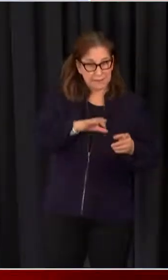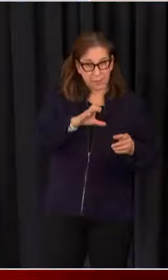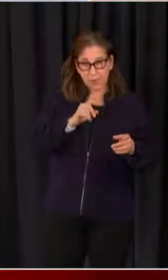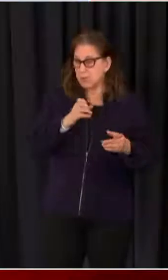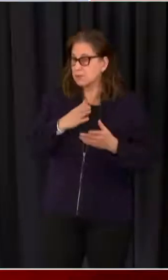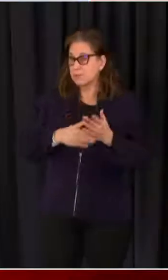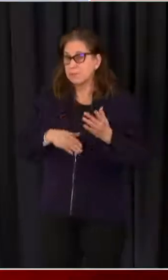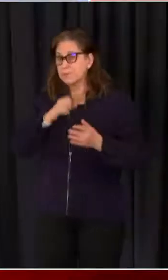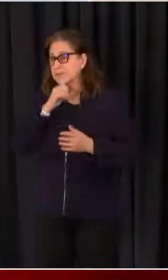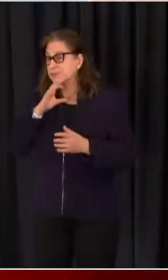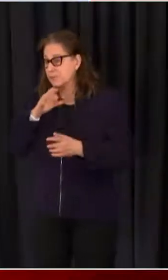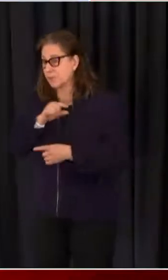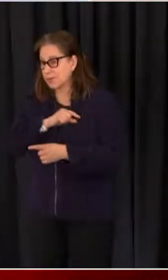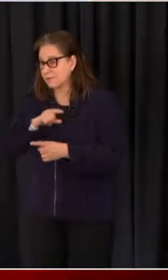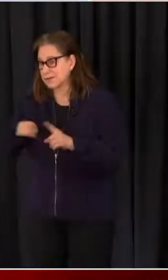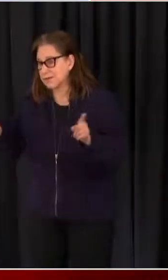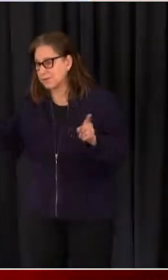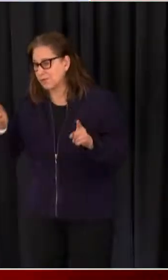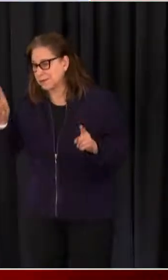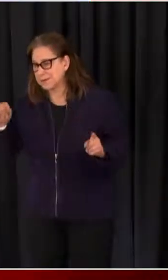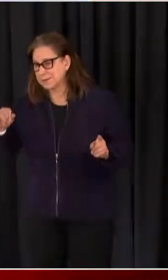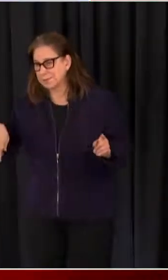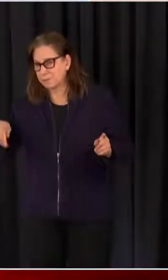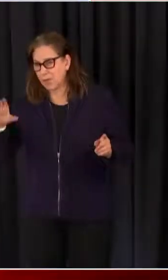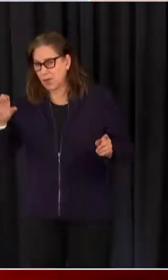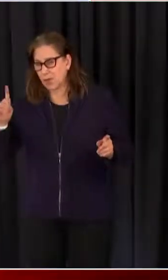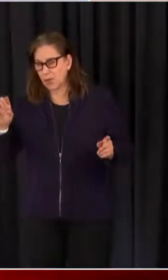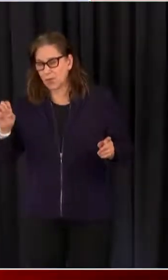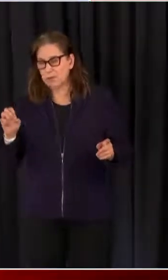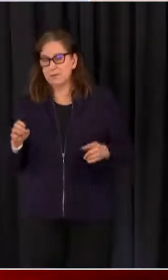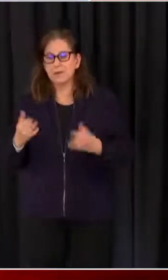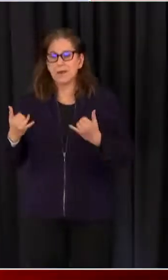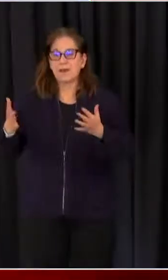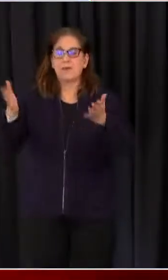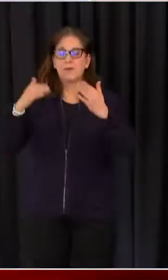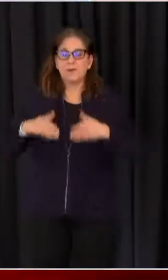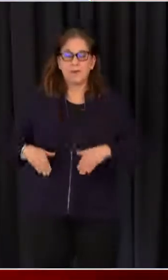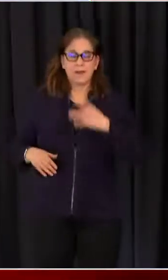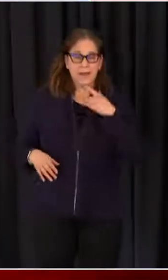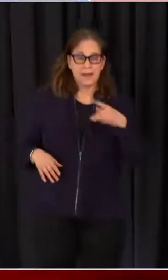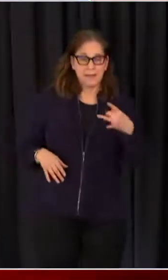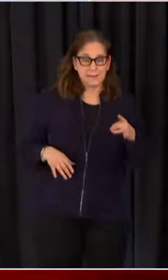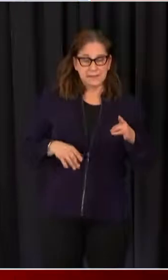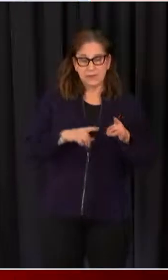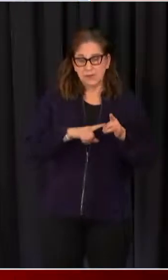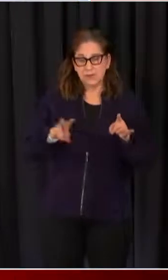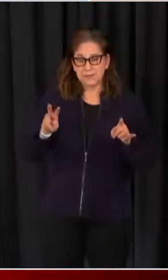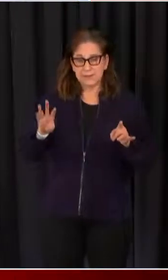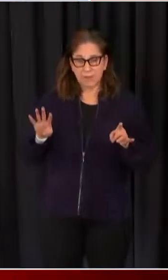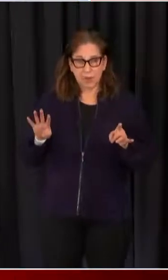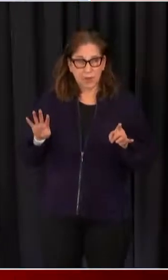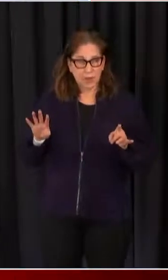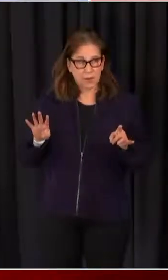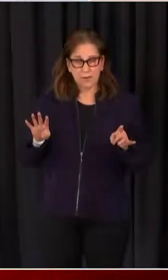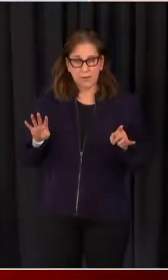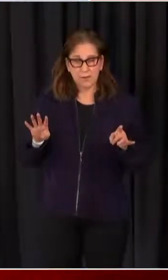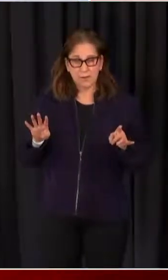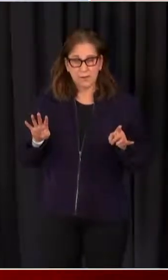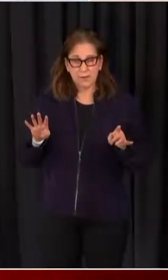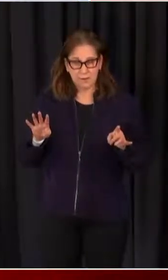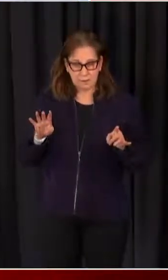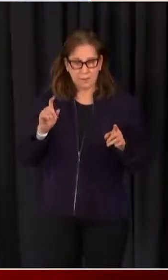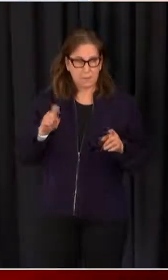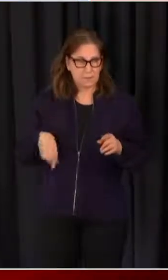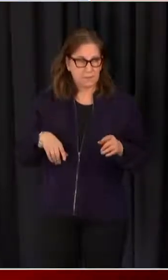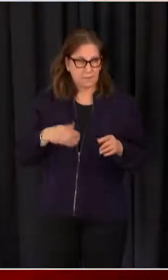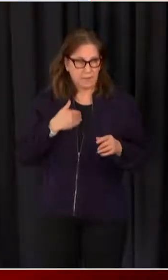in priority zip codes that are 18 to 64 may get an appointment over a senior who does not necessarily live in a priority